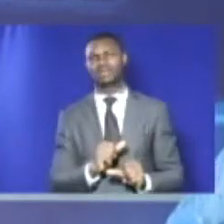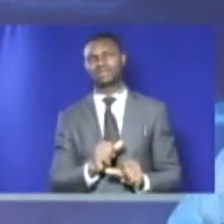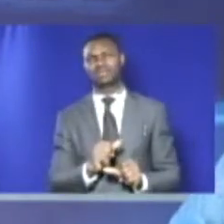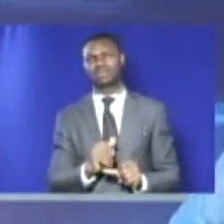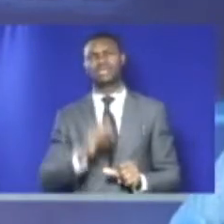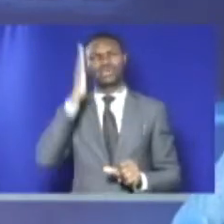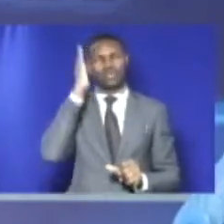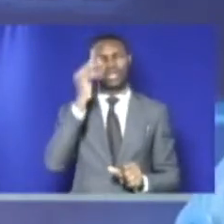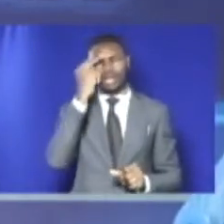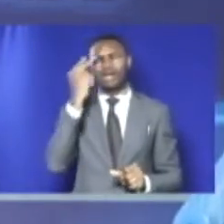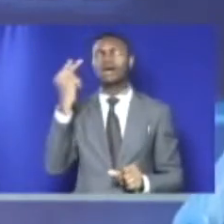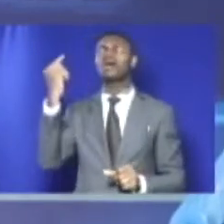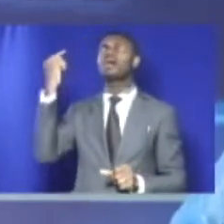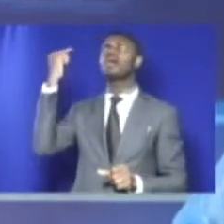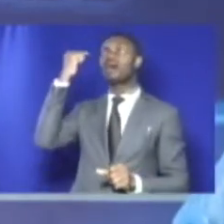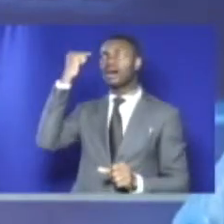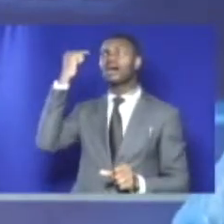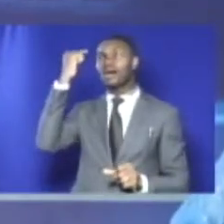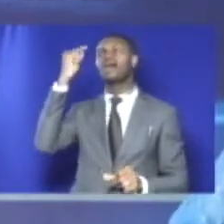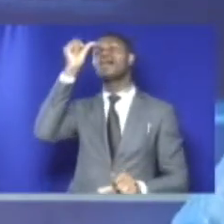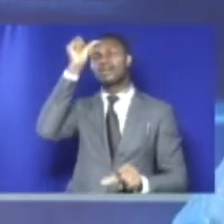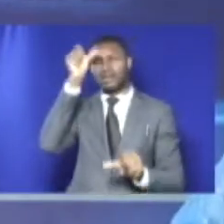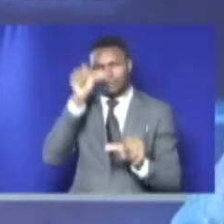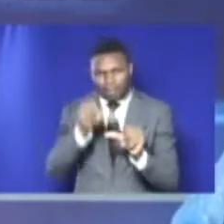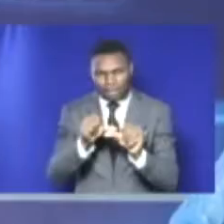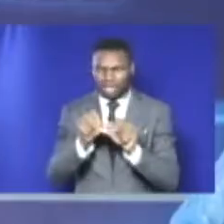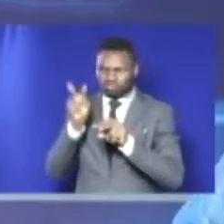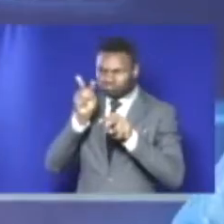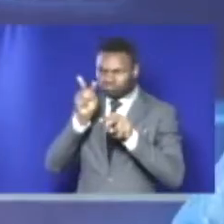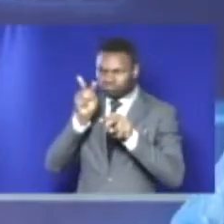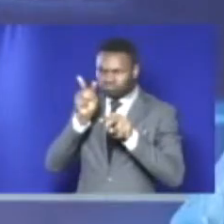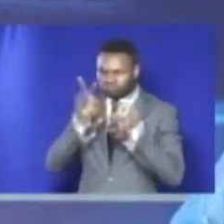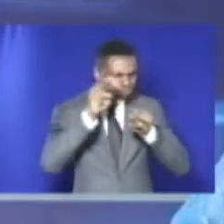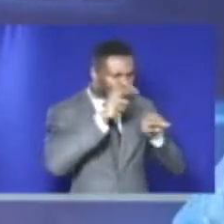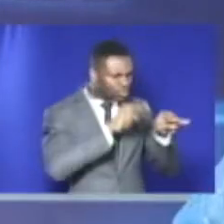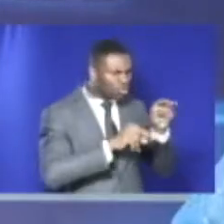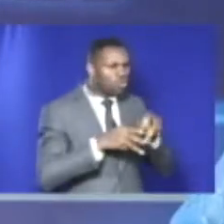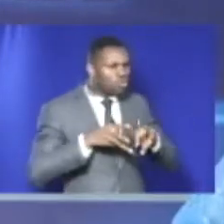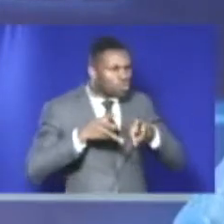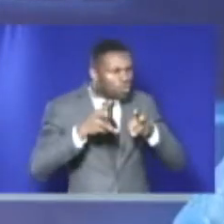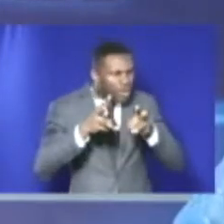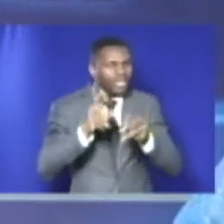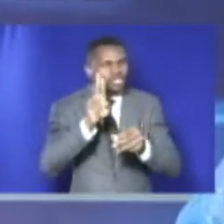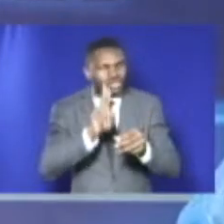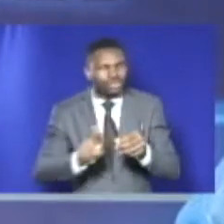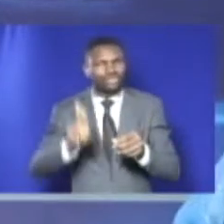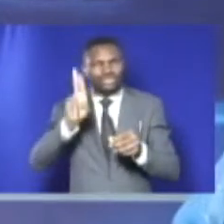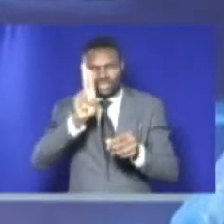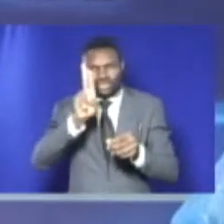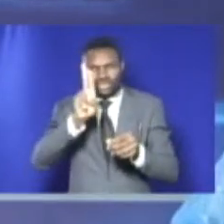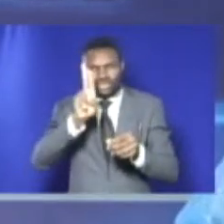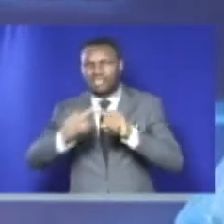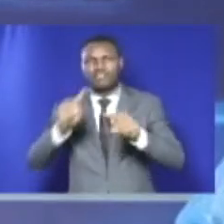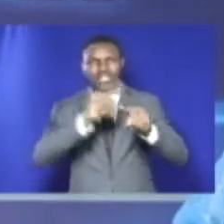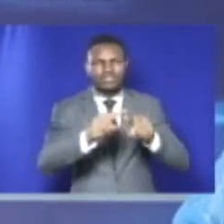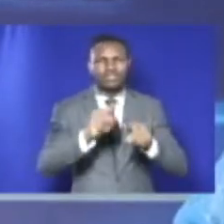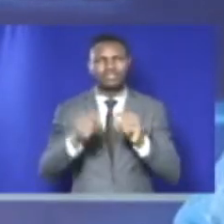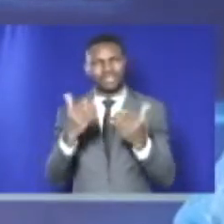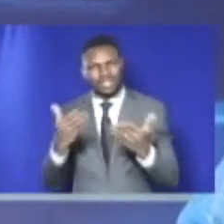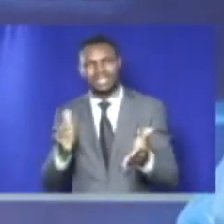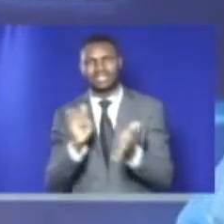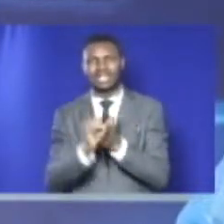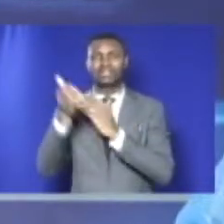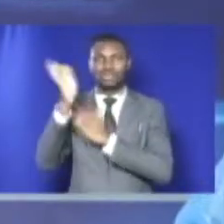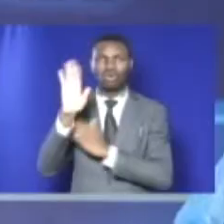just look back and know how and assess the way they have been using these resources that have been placed in